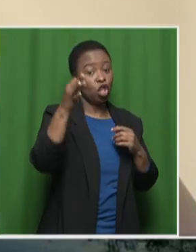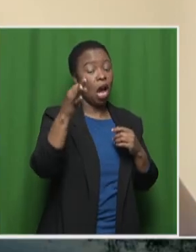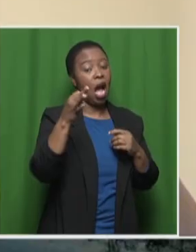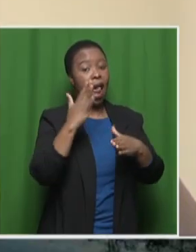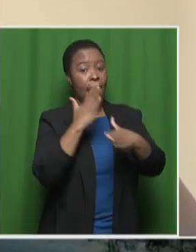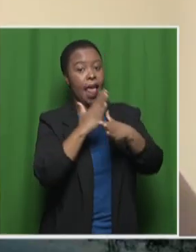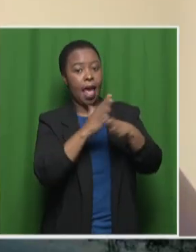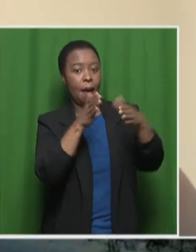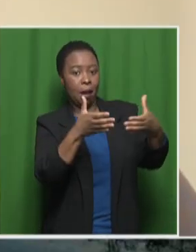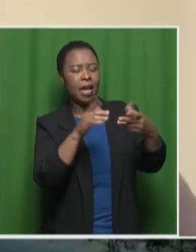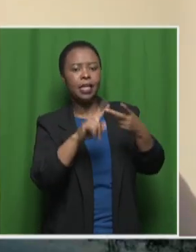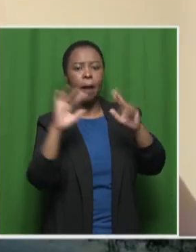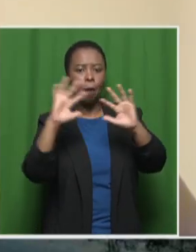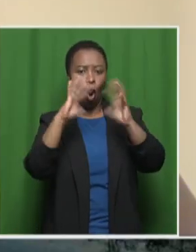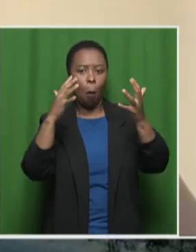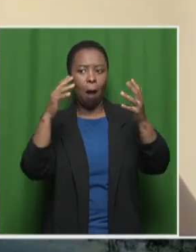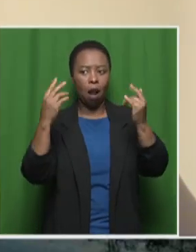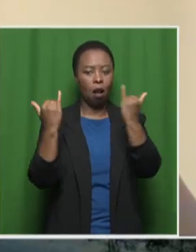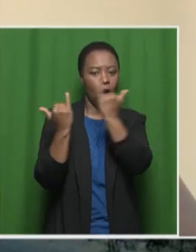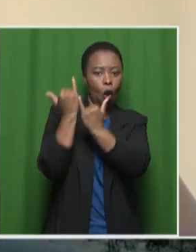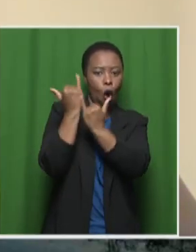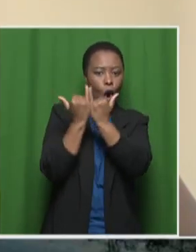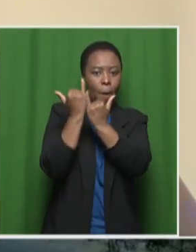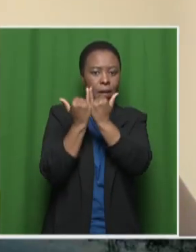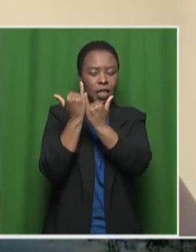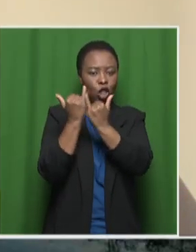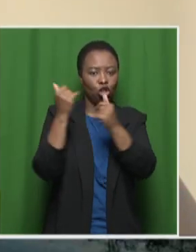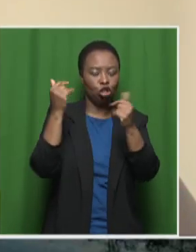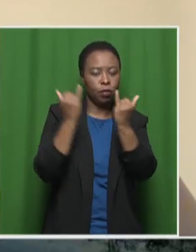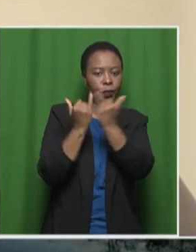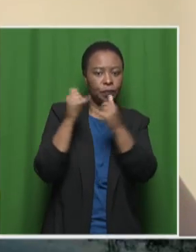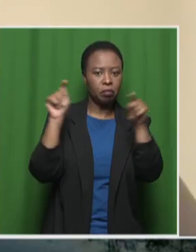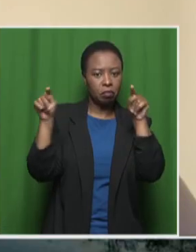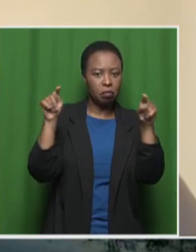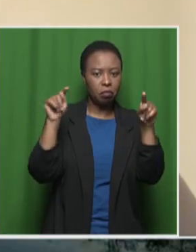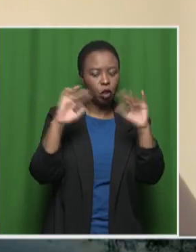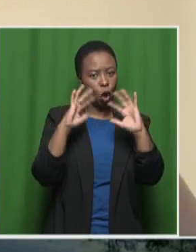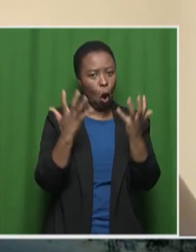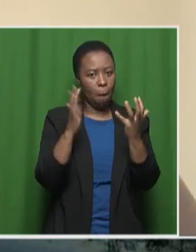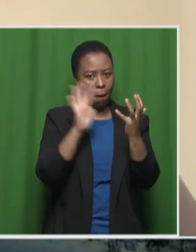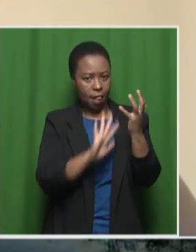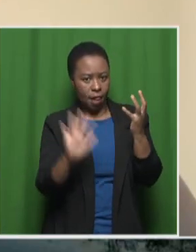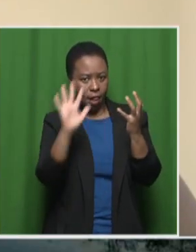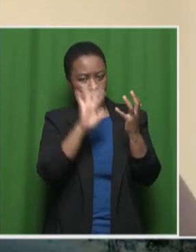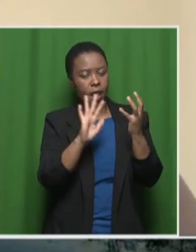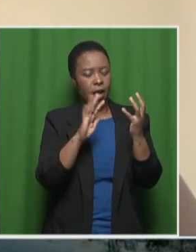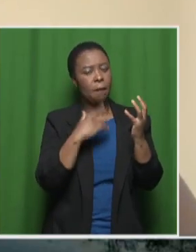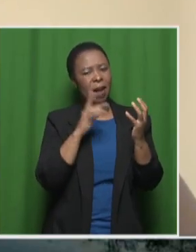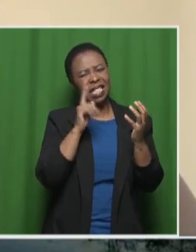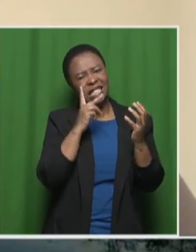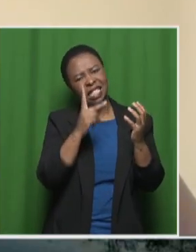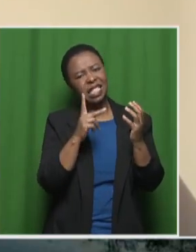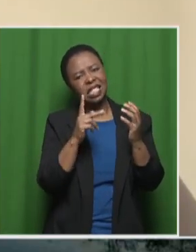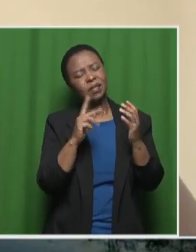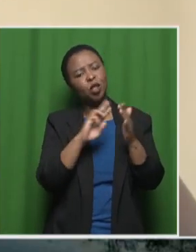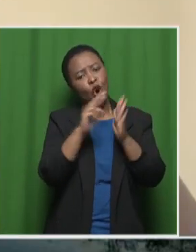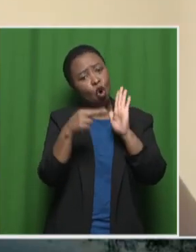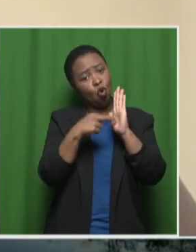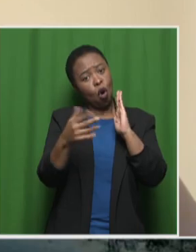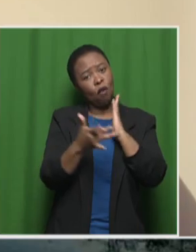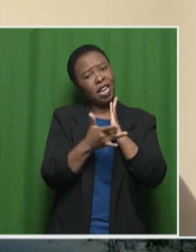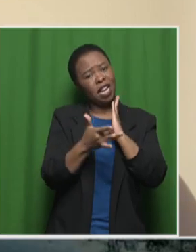global competitiveness as a country at large, given the skills the graduates are as well, we need to also look at the role of technology, perhaps how that could